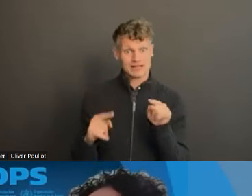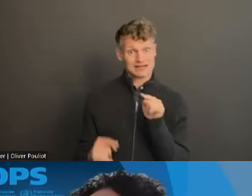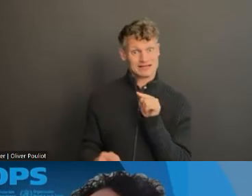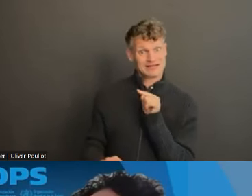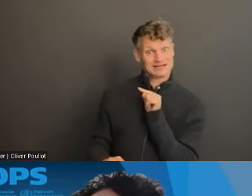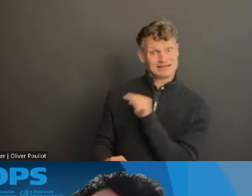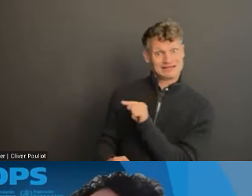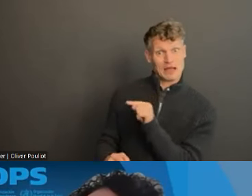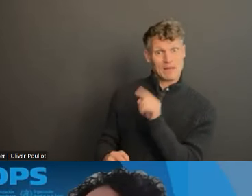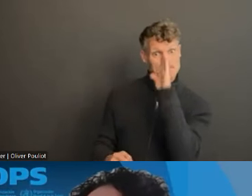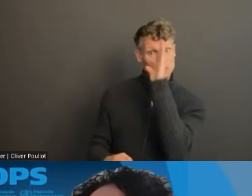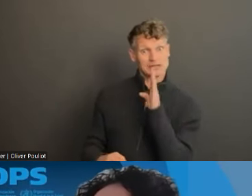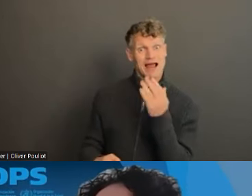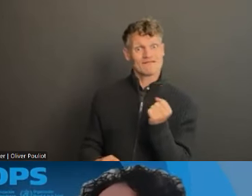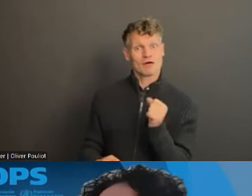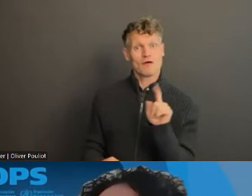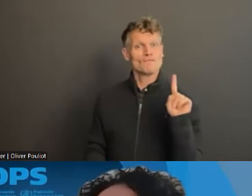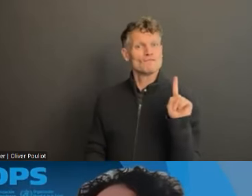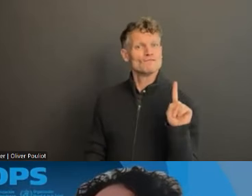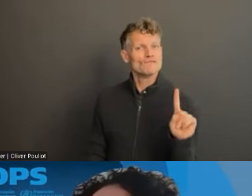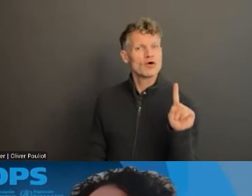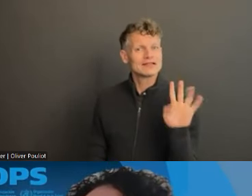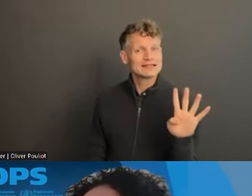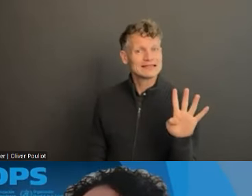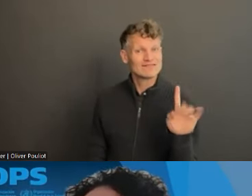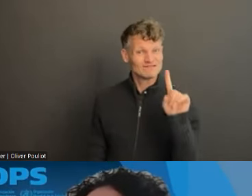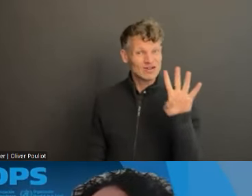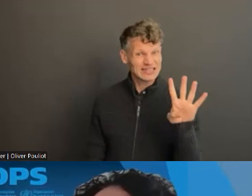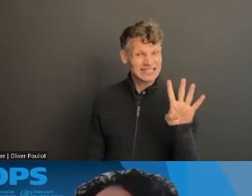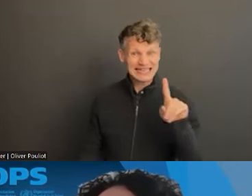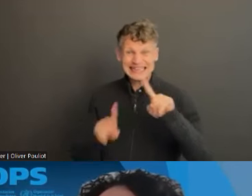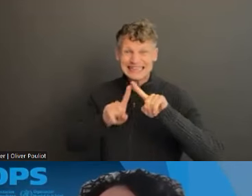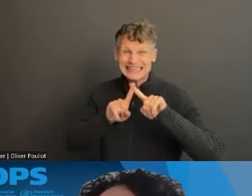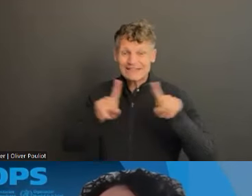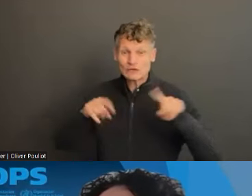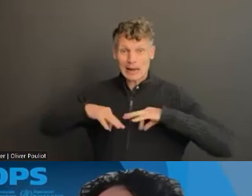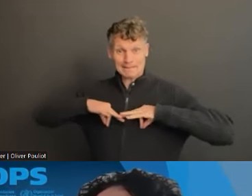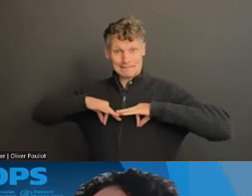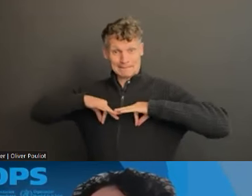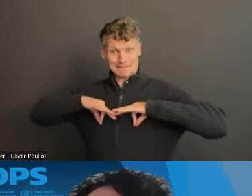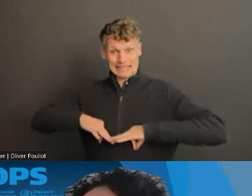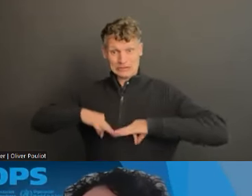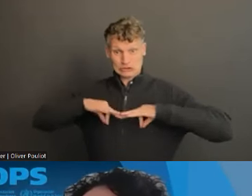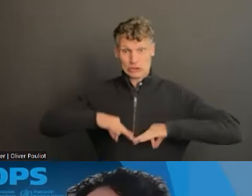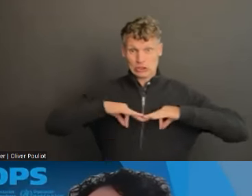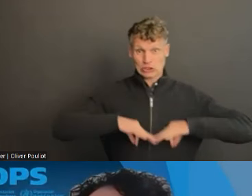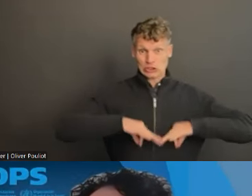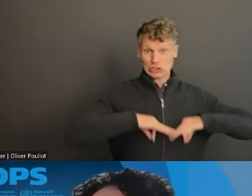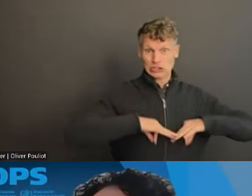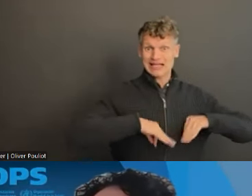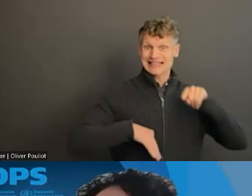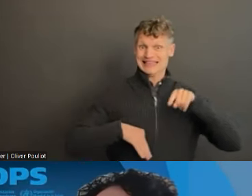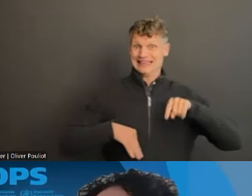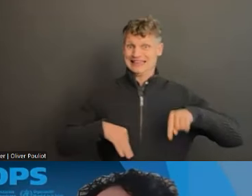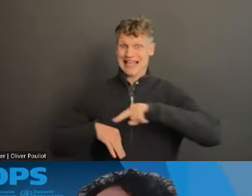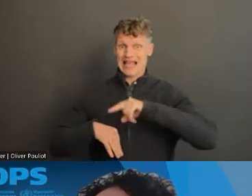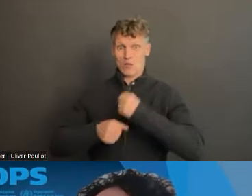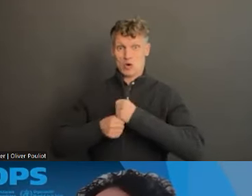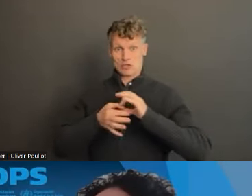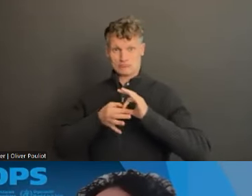ministers that are related to the work to accelerate the elimination of communicable